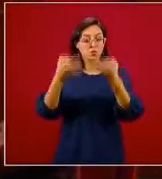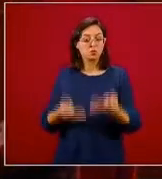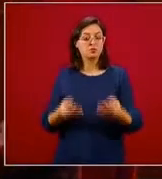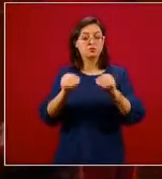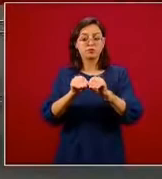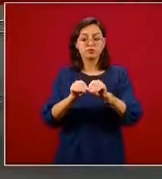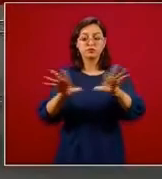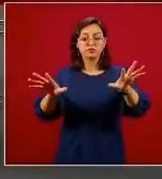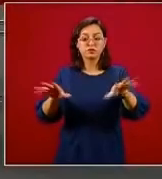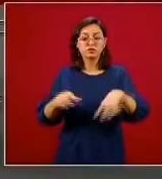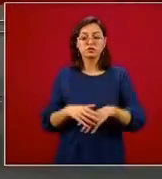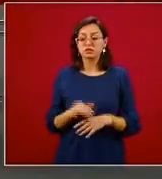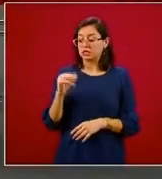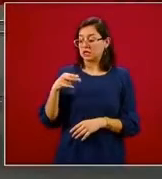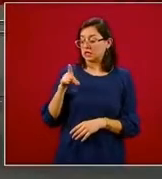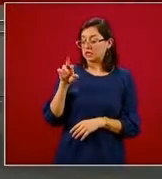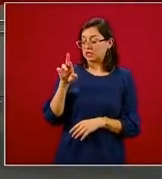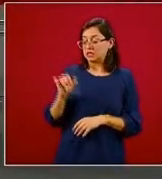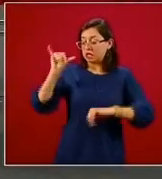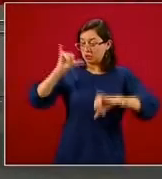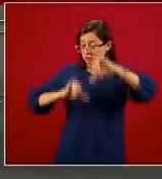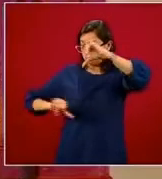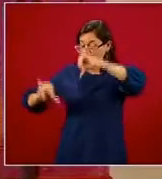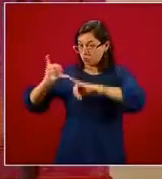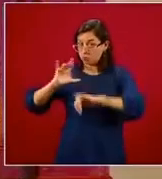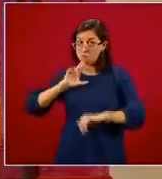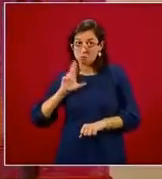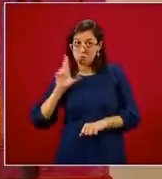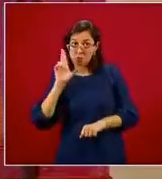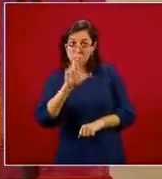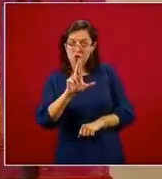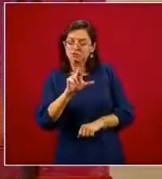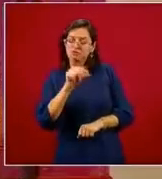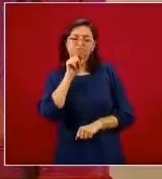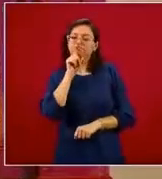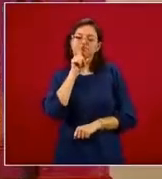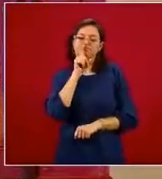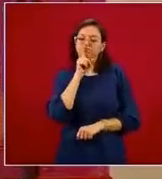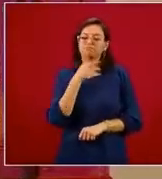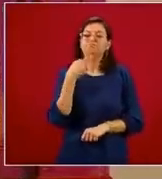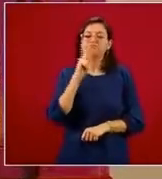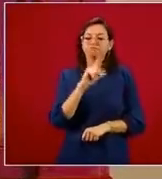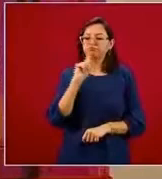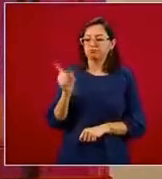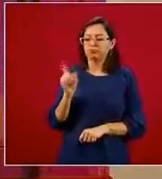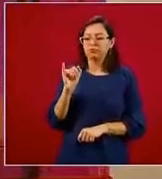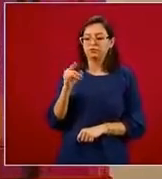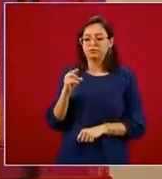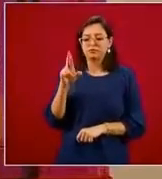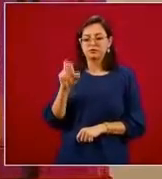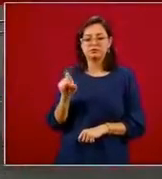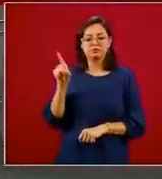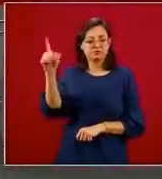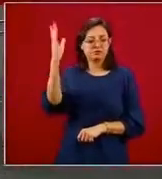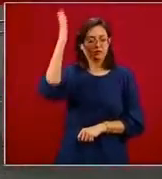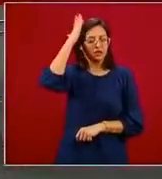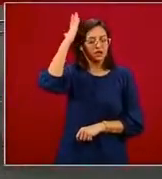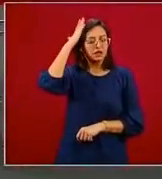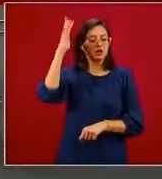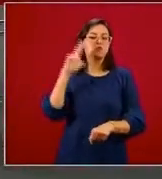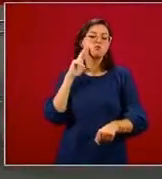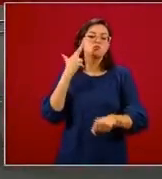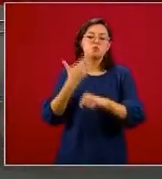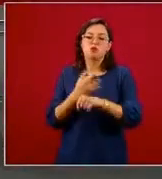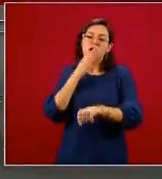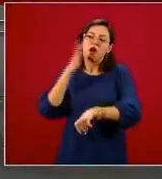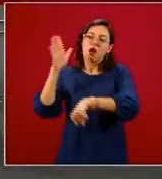and also issued officially, not because INDRE is processing tests, but because INDRE is